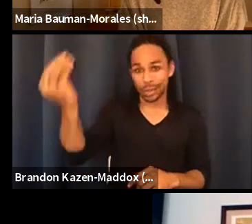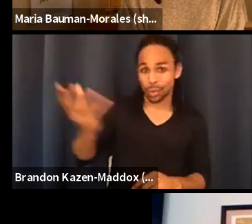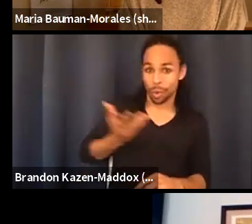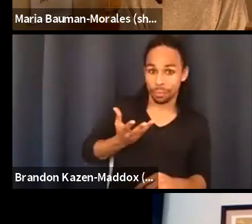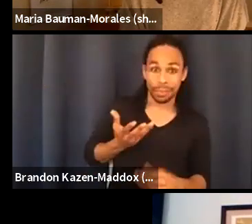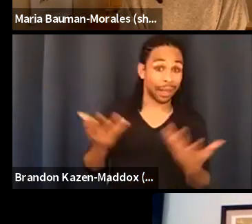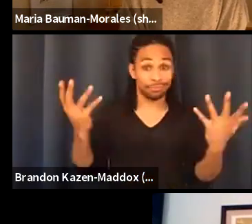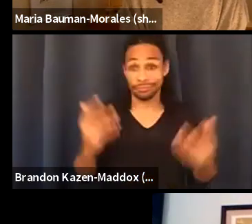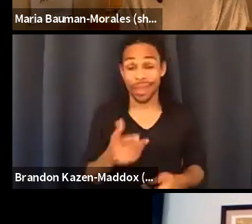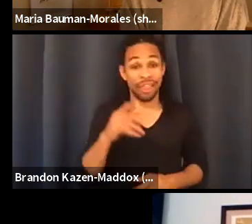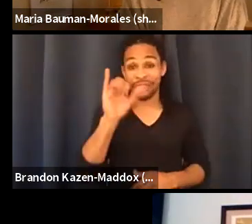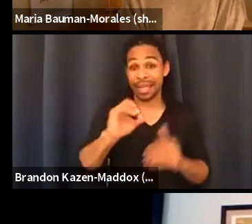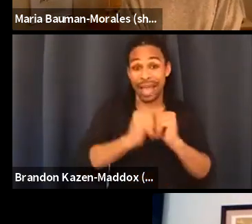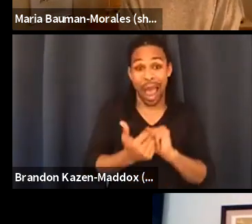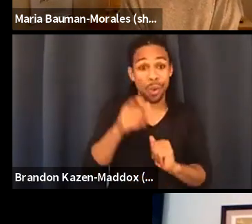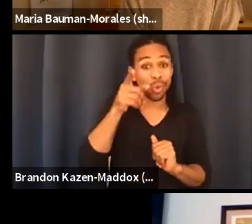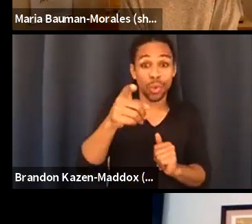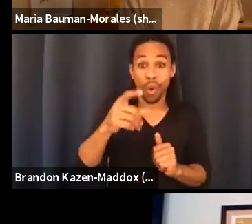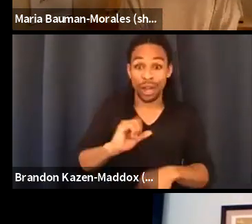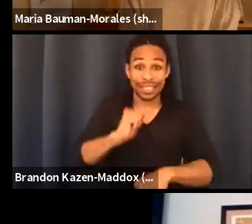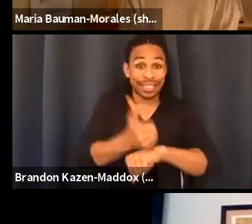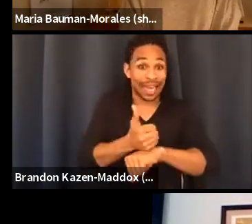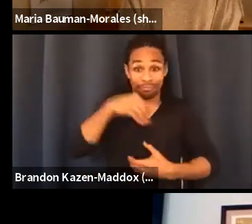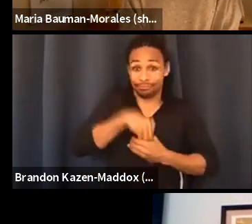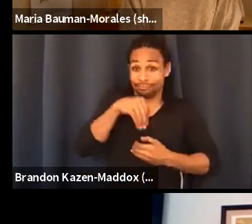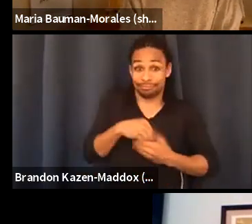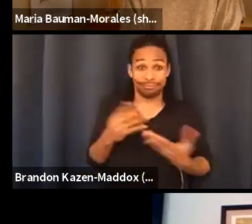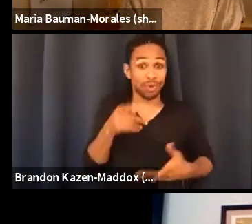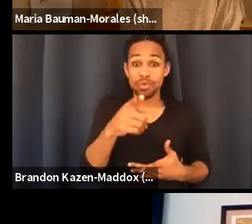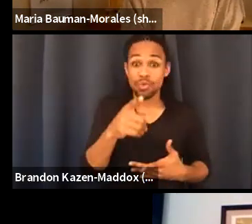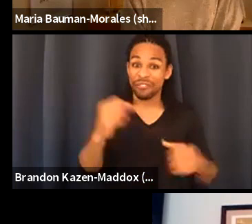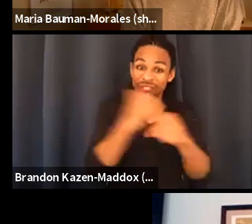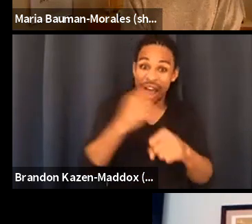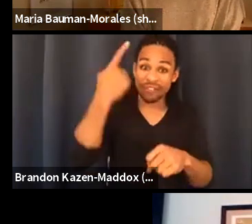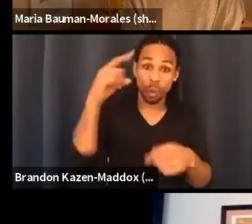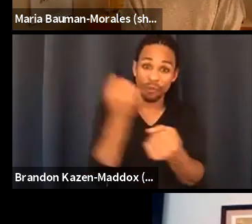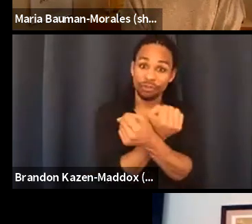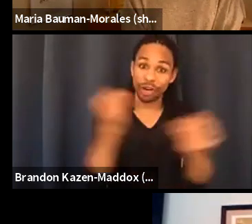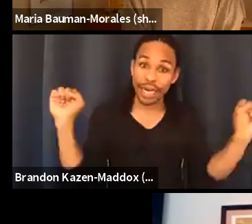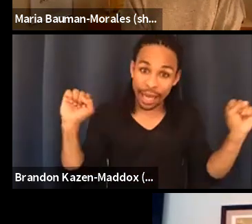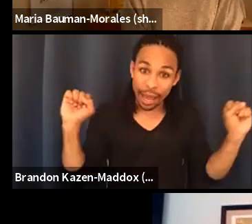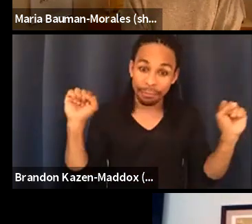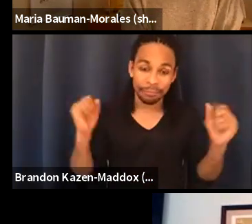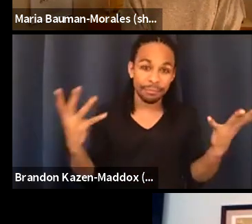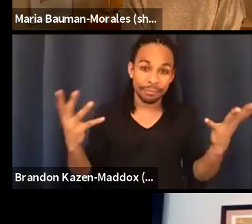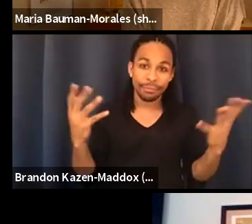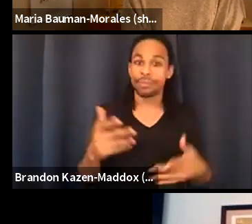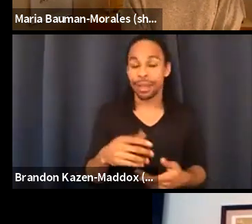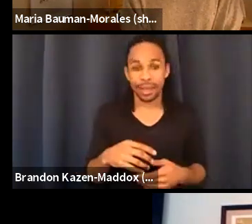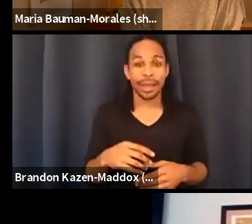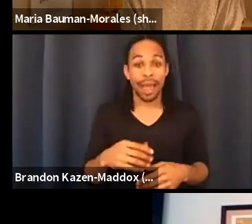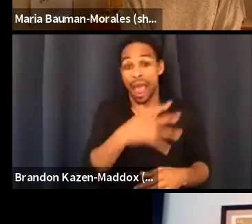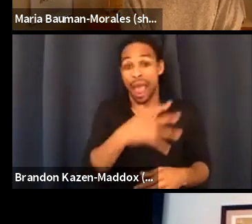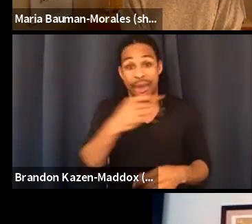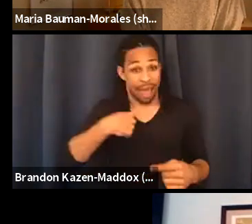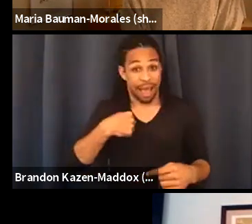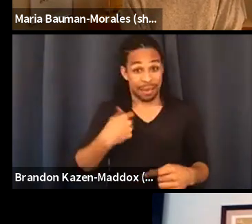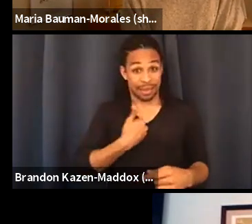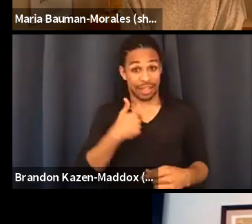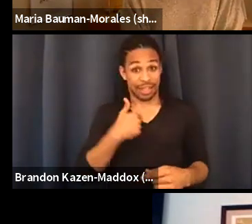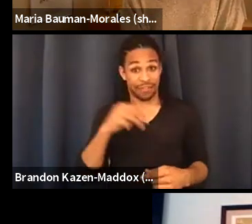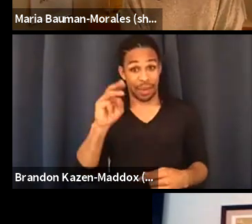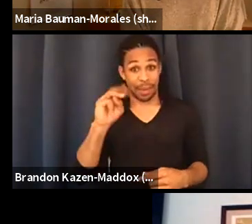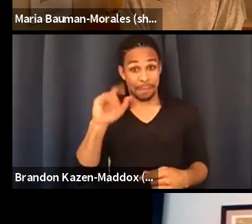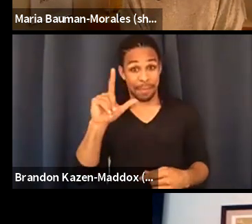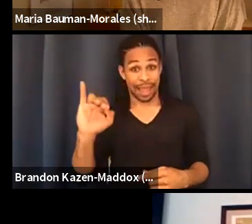Yes, I acknowledge that. I accept that. That means when I go into certain spaces, that means I am